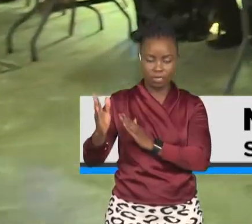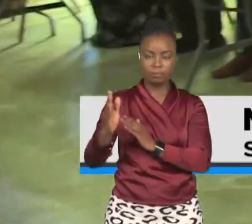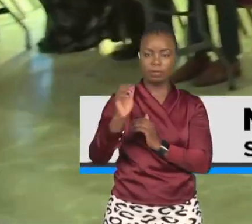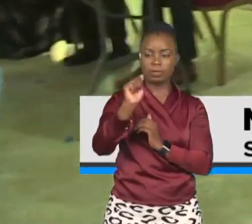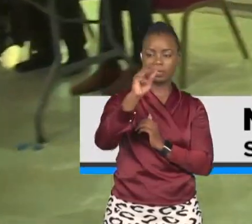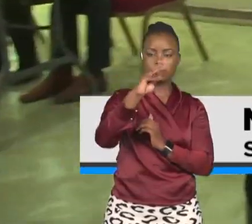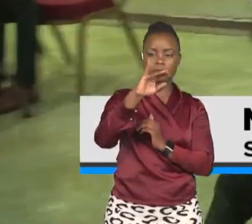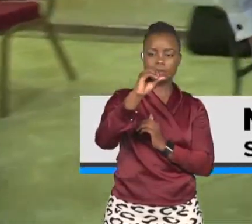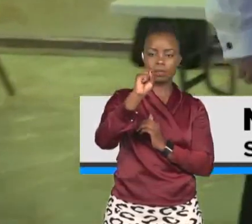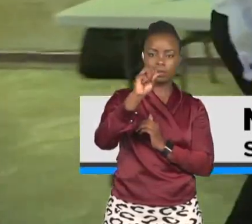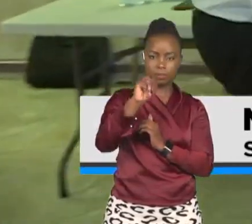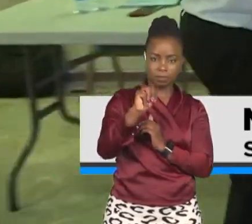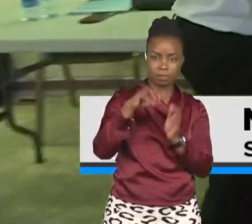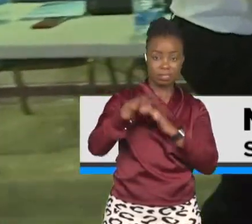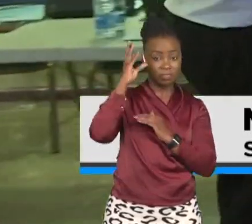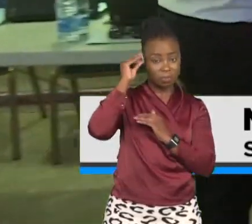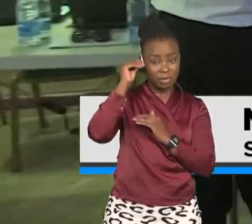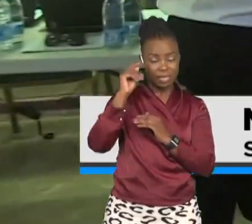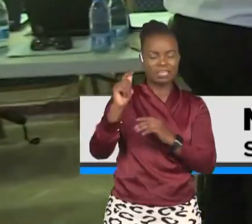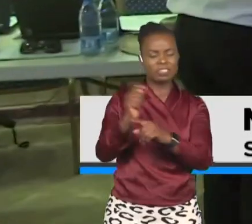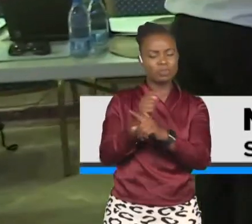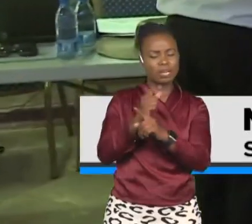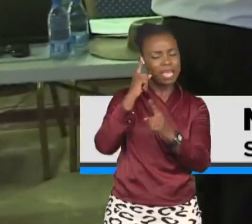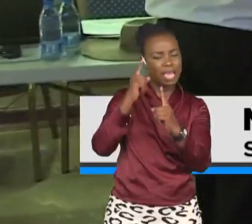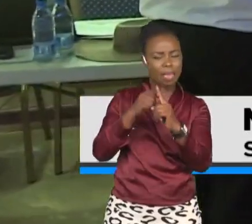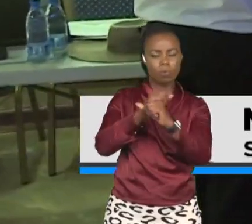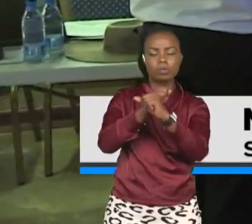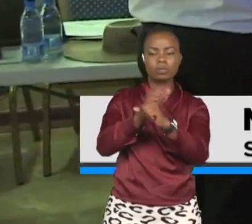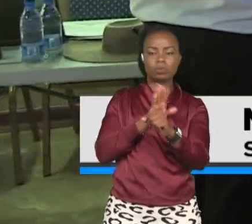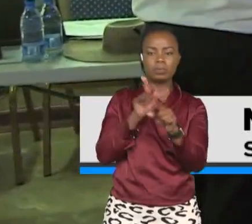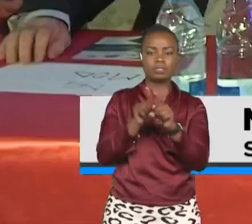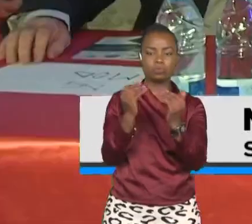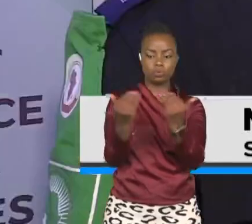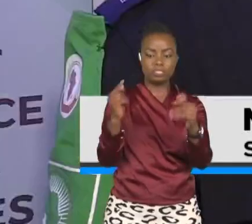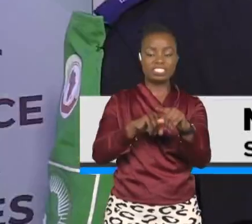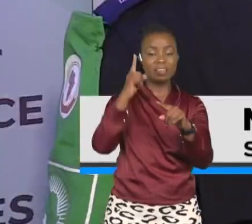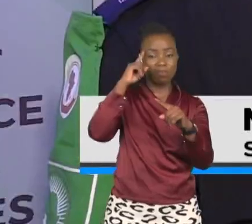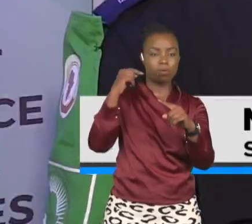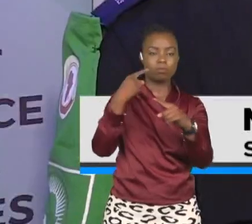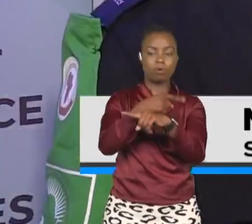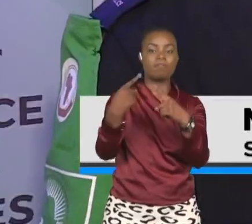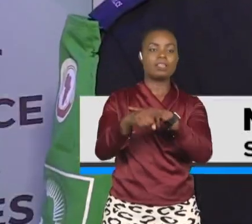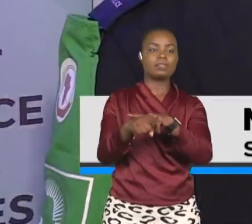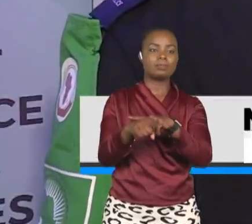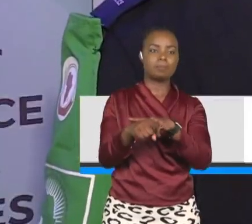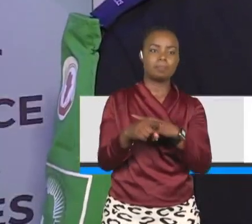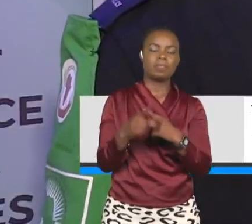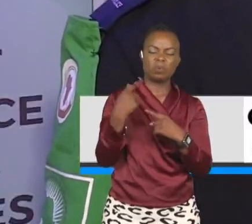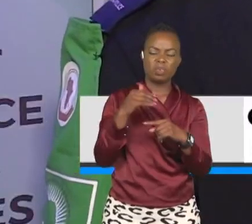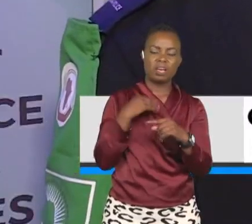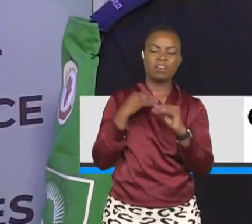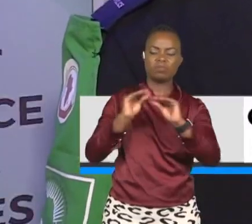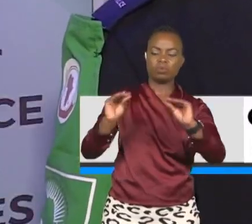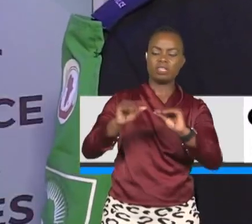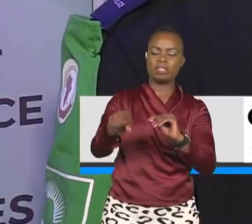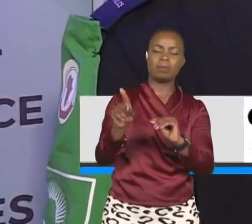Somalia. Focus on the training was the protection of women and children during conflict. We have trained them in various